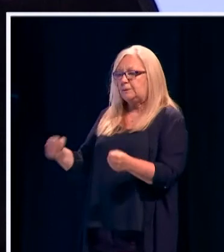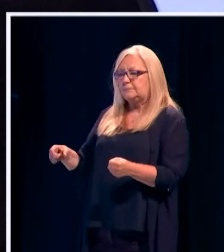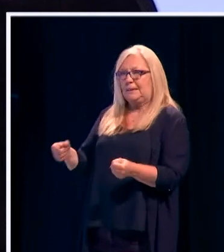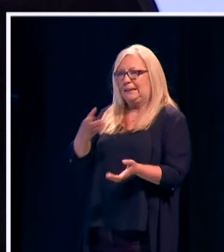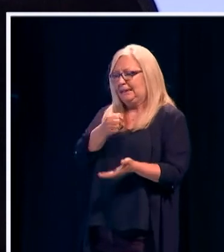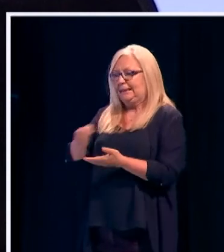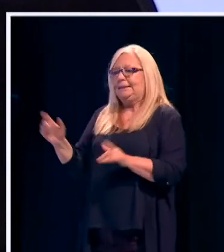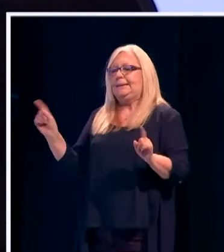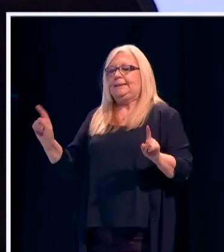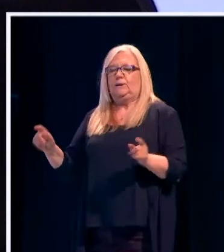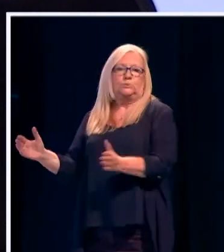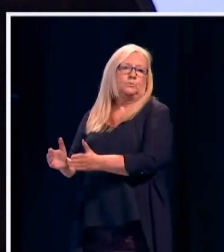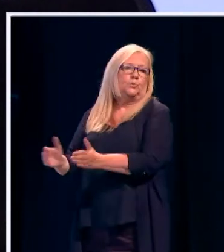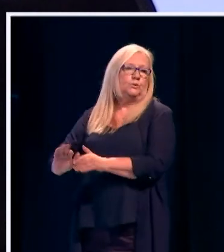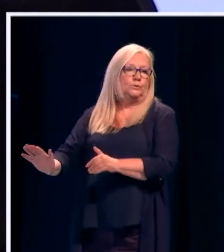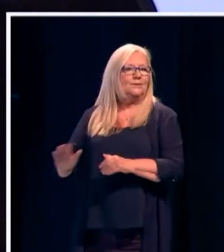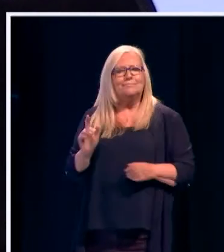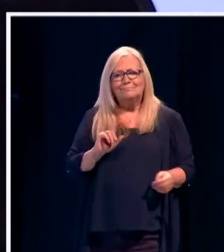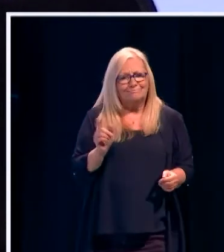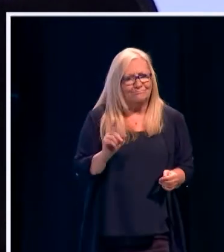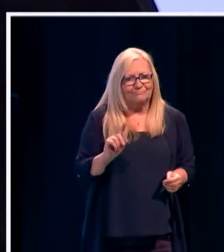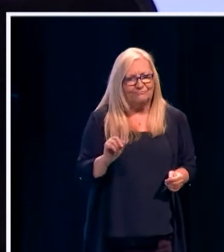have to trust also to giving the